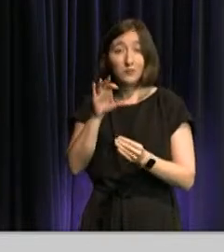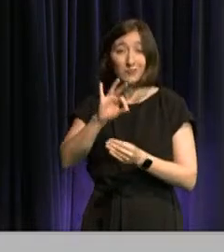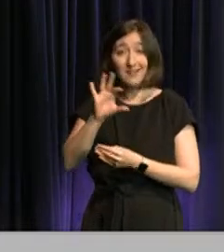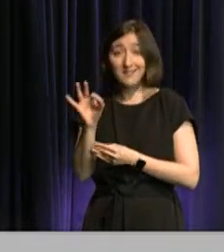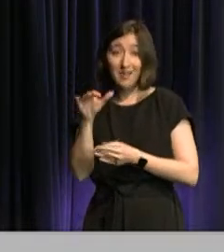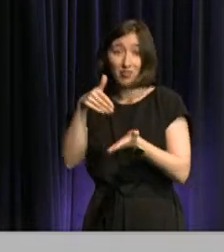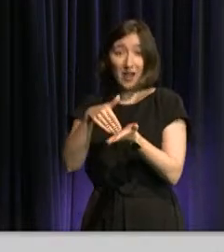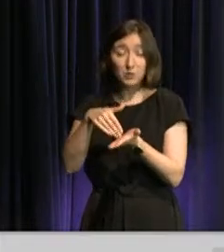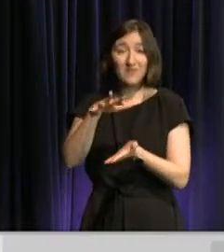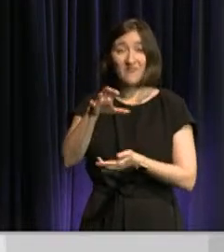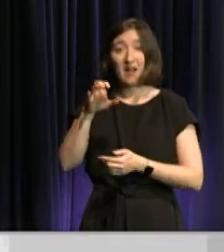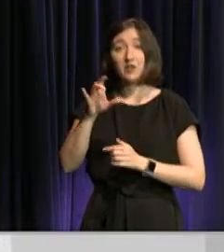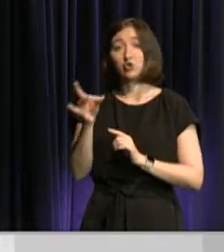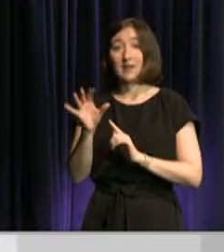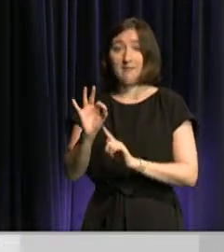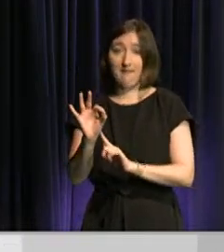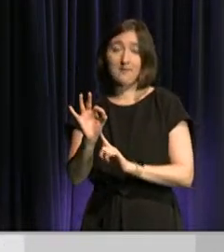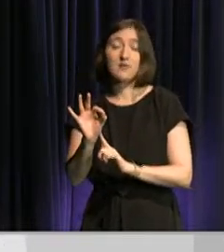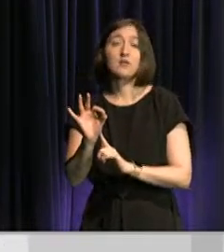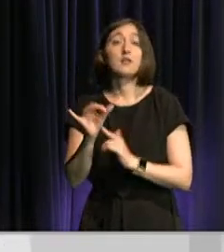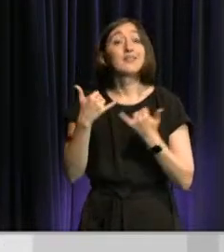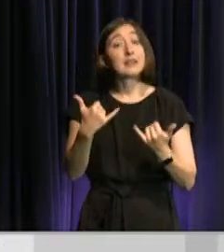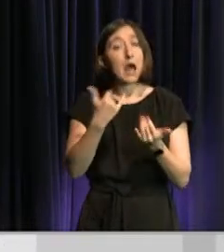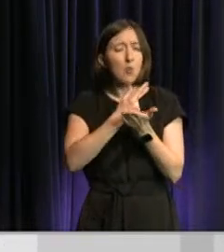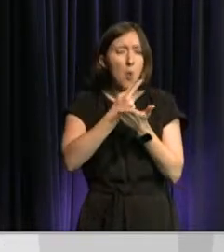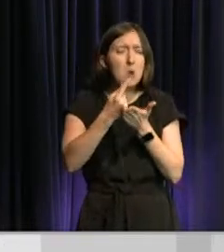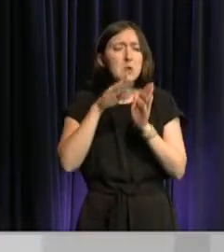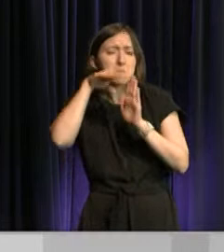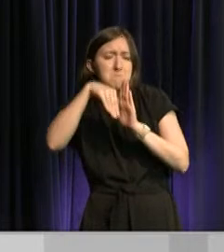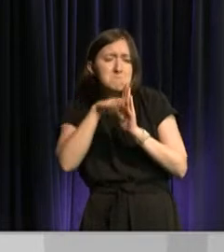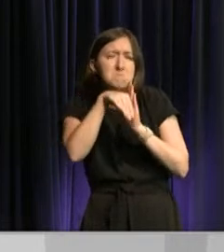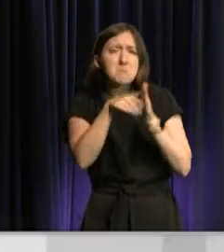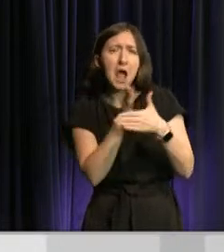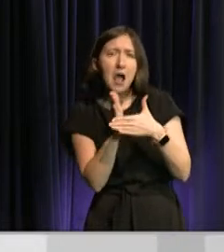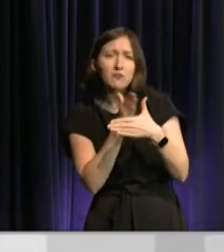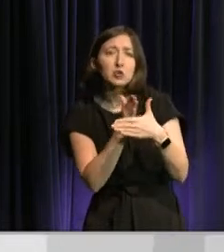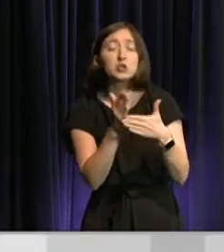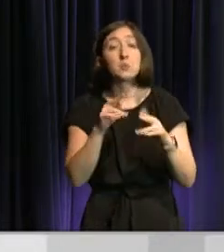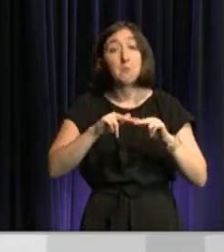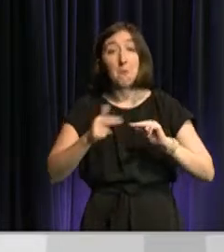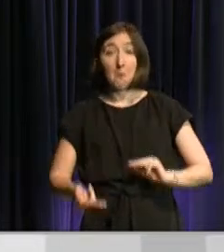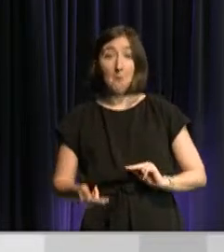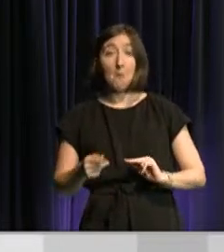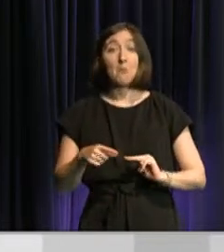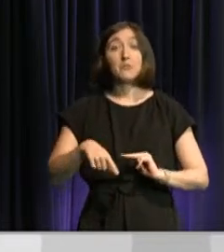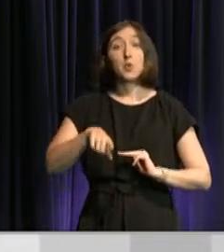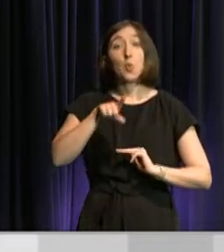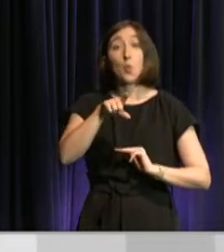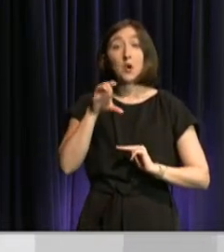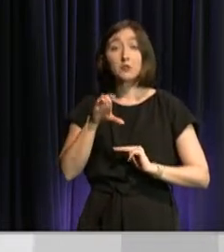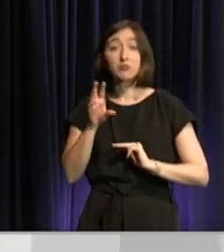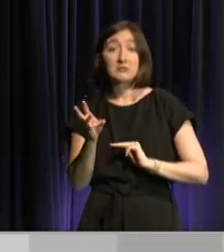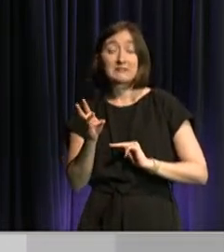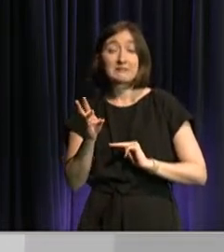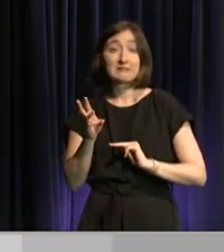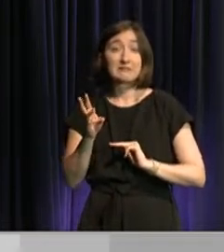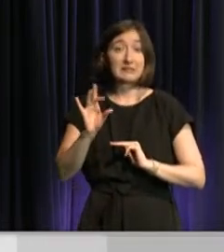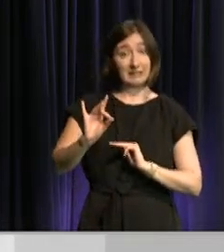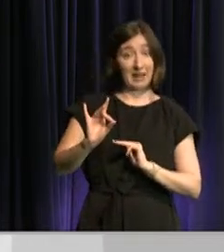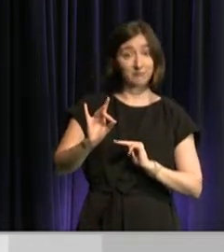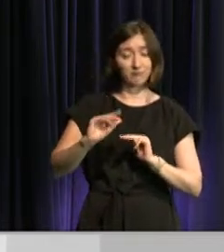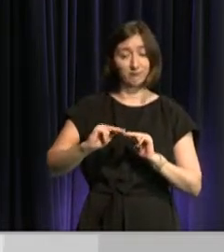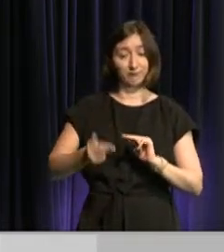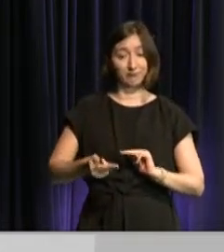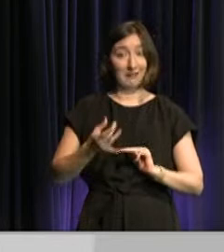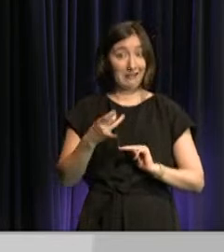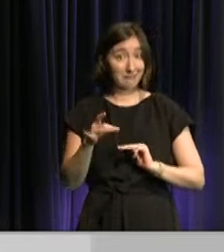199,589. Our new 7-day rolling average is down 18 to 168. Unfortunately, we do have 3 new deaths to report